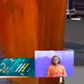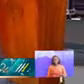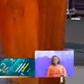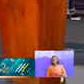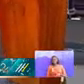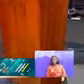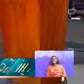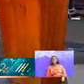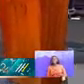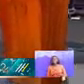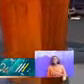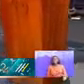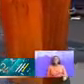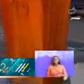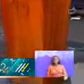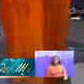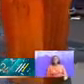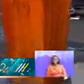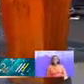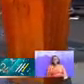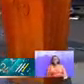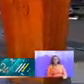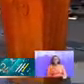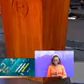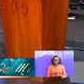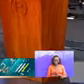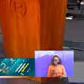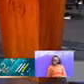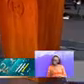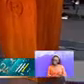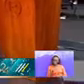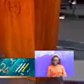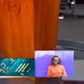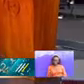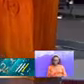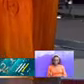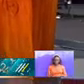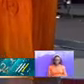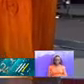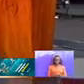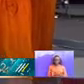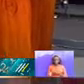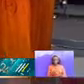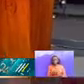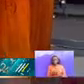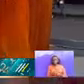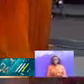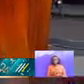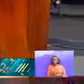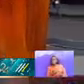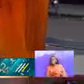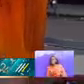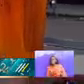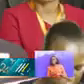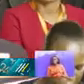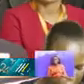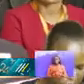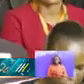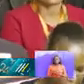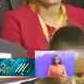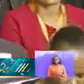dimension of of truths if revealed to babes it can be abused and then after truths you come to